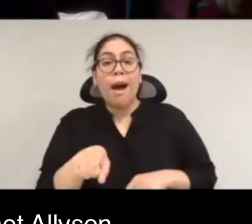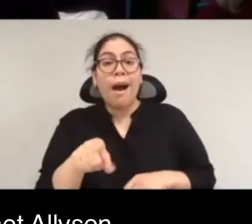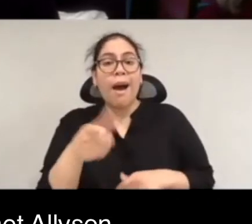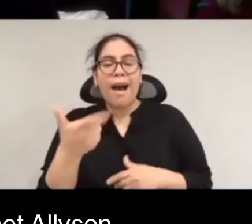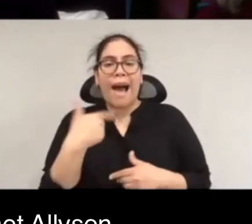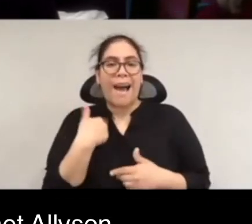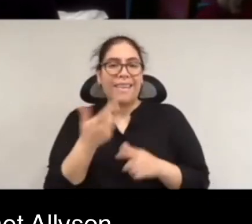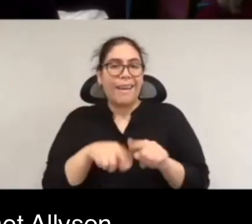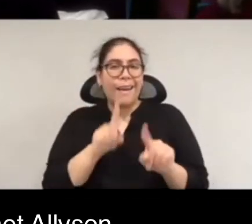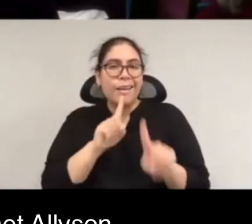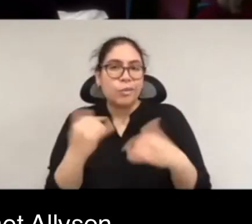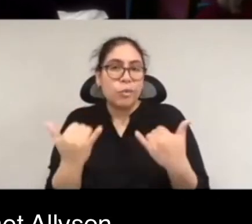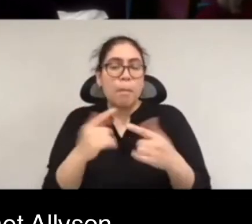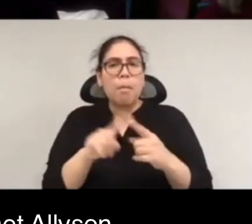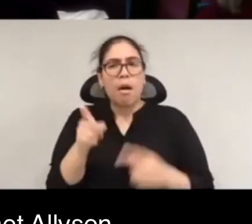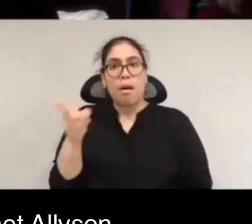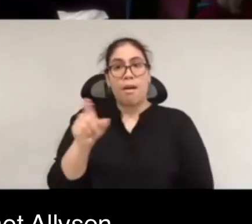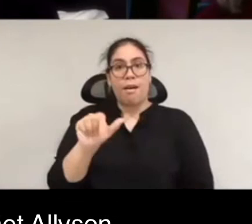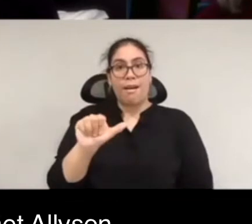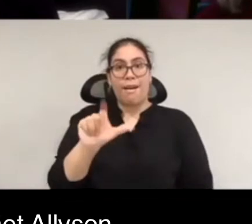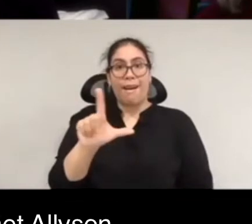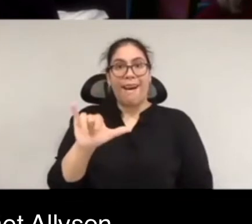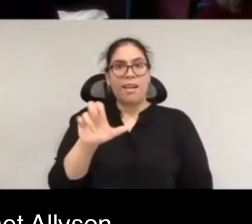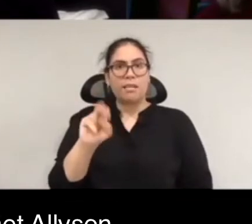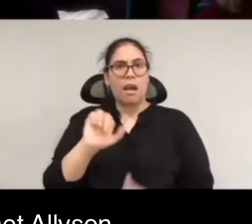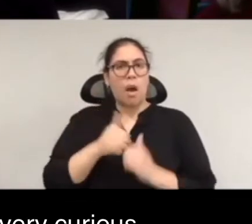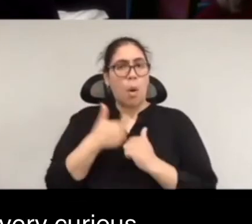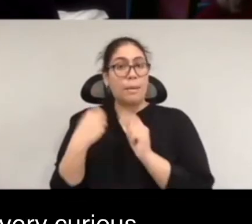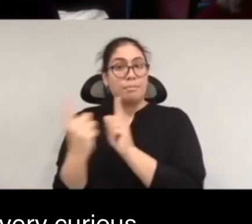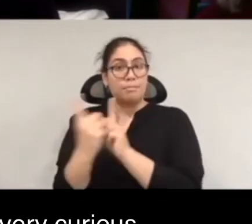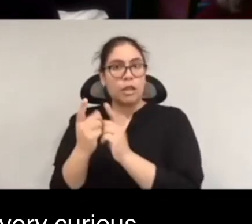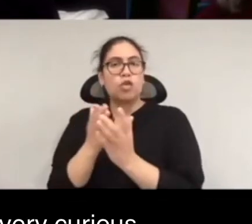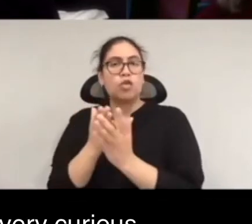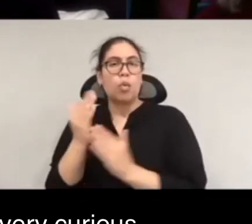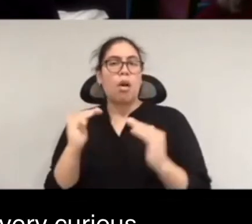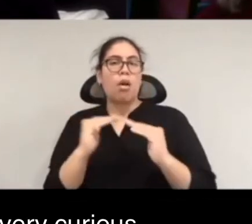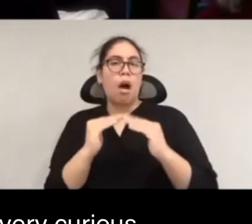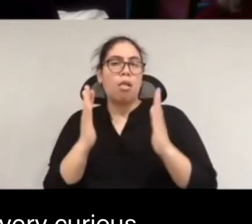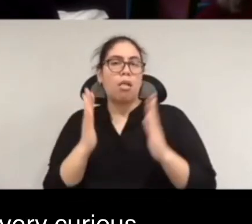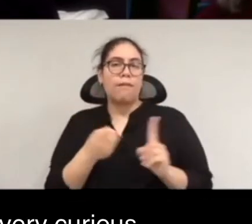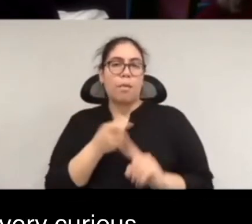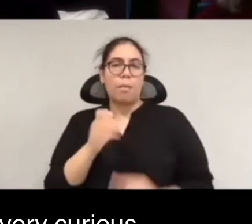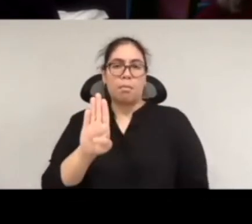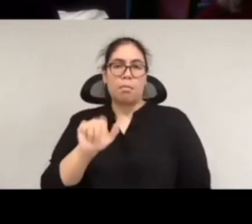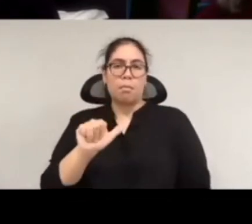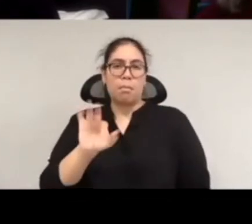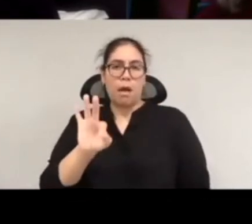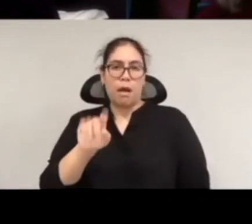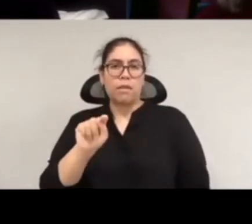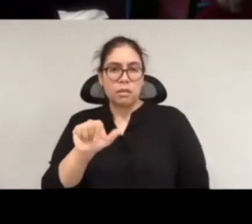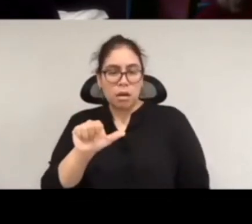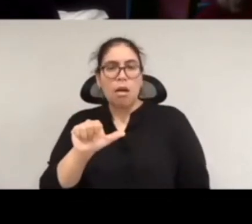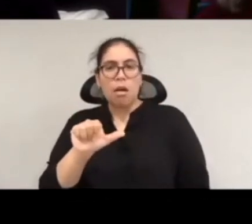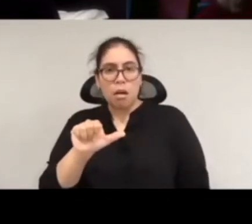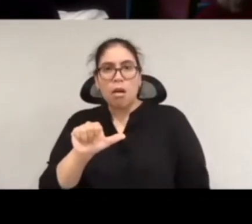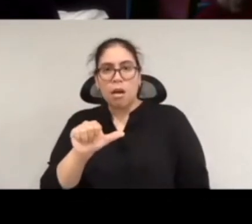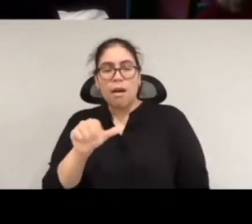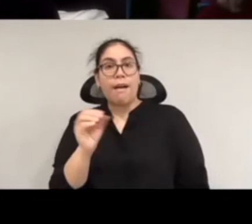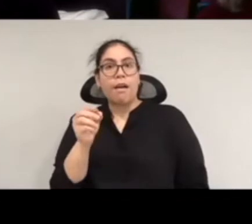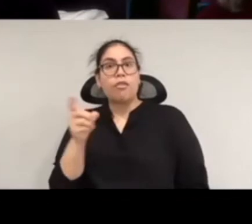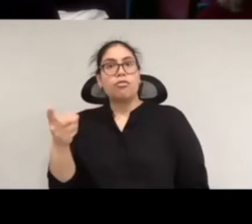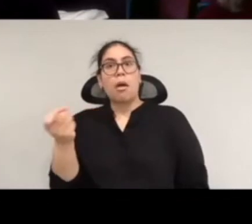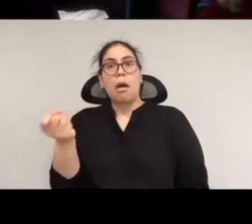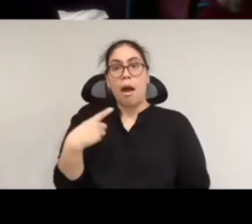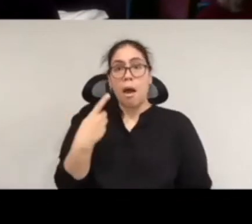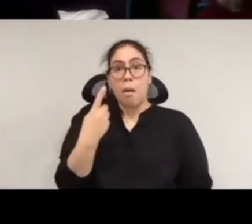Allison, I met Allison through a colleague at BAFTA, and Allison was very curious about audio description, and she said, may I have your time? Well,